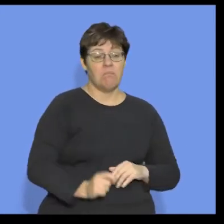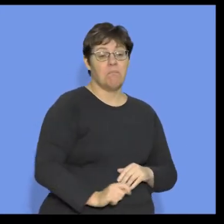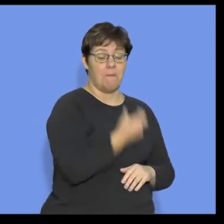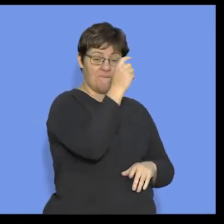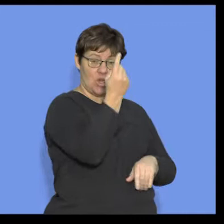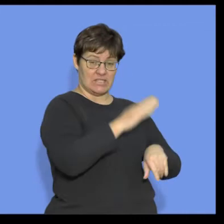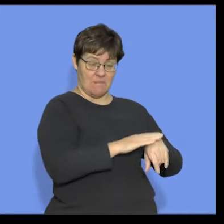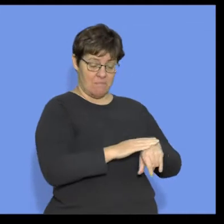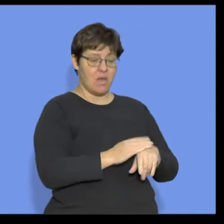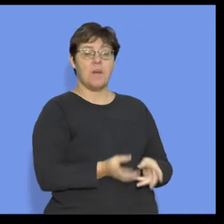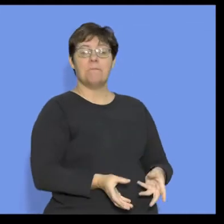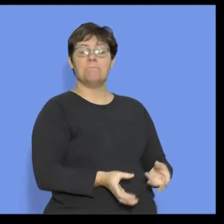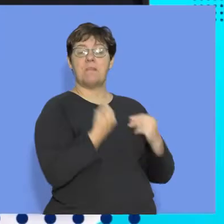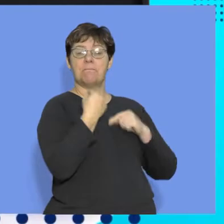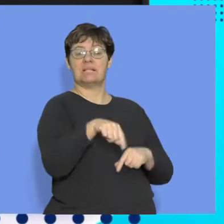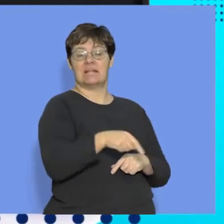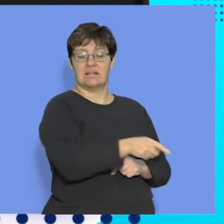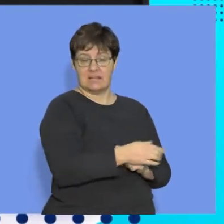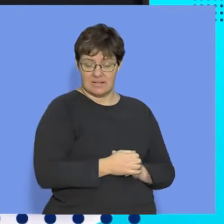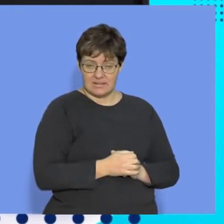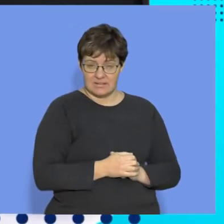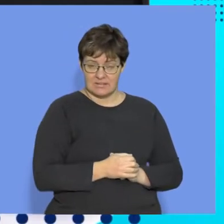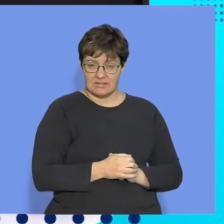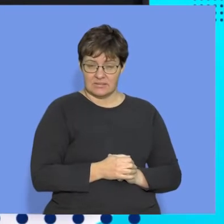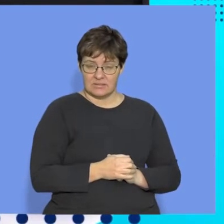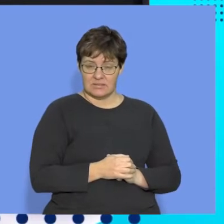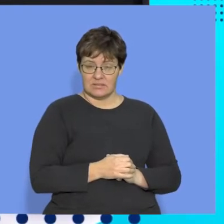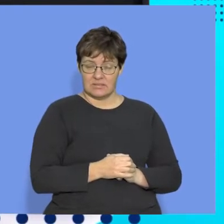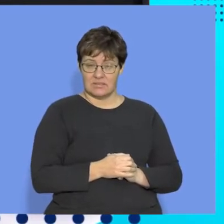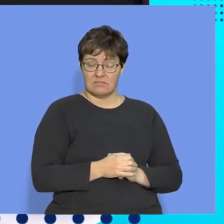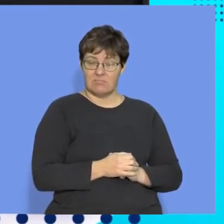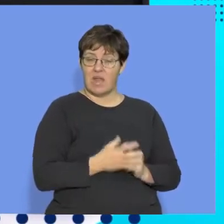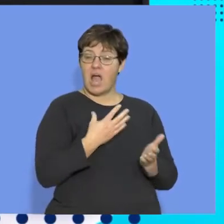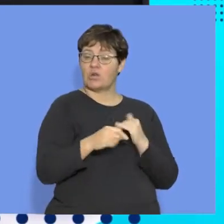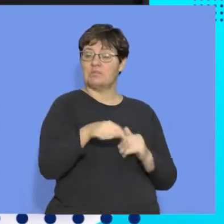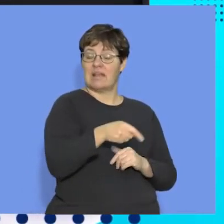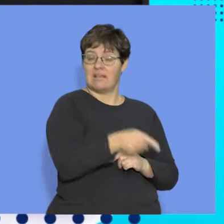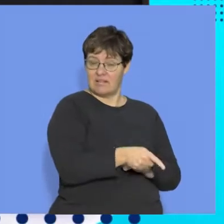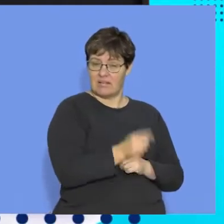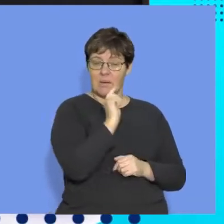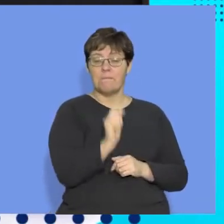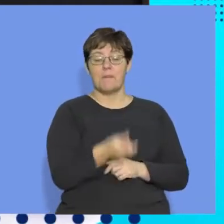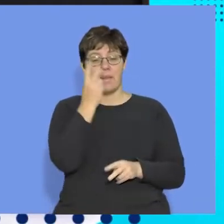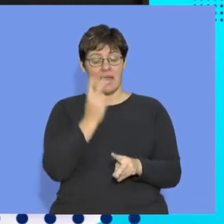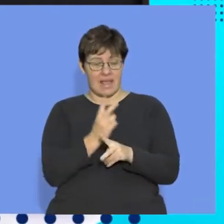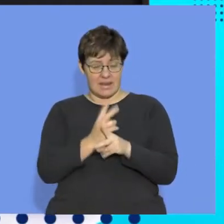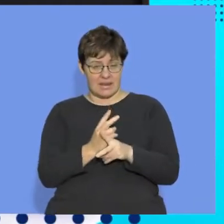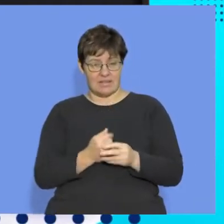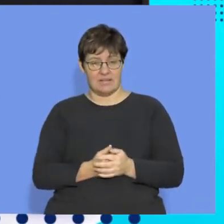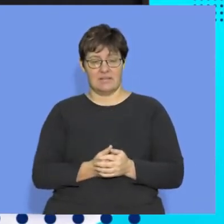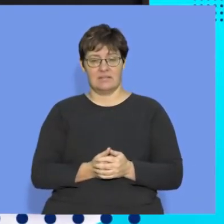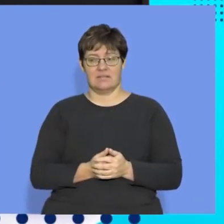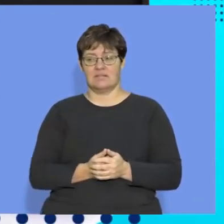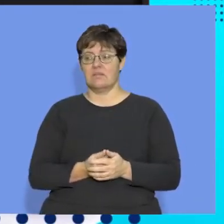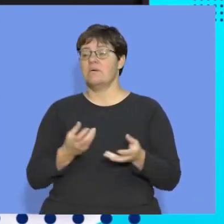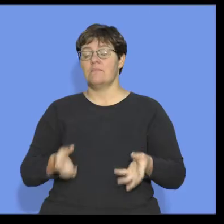could have tossed the coin and the outcome was tail. If the outcome is tail and we toss again, we can still